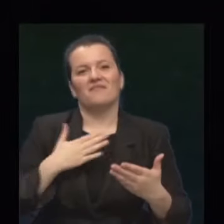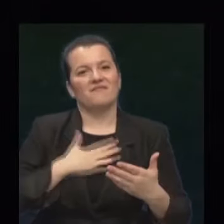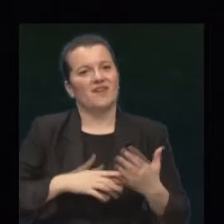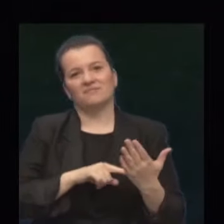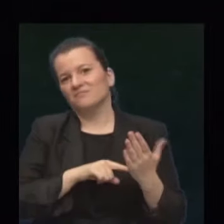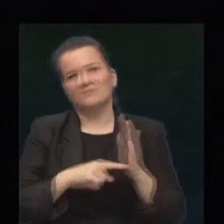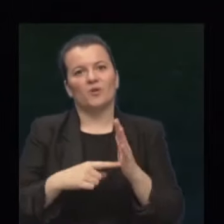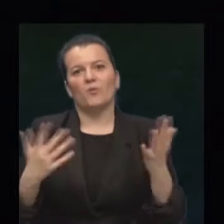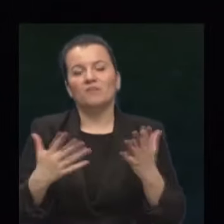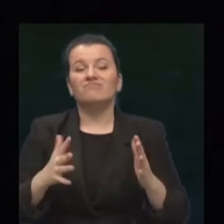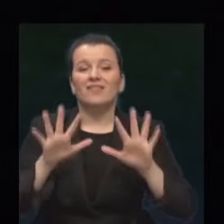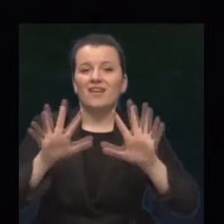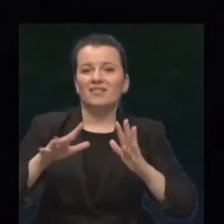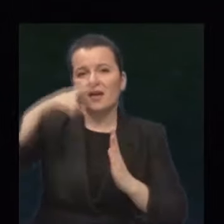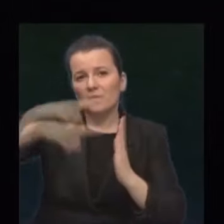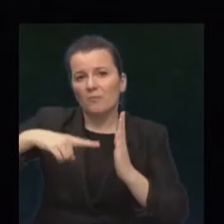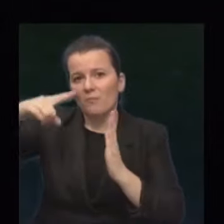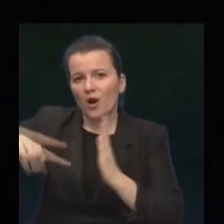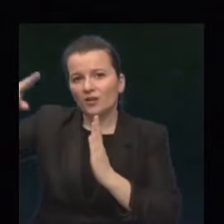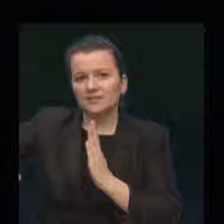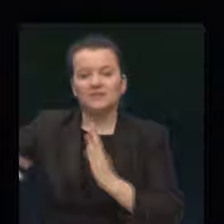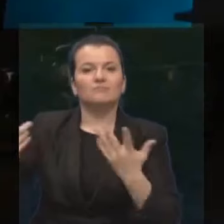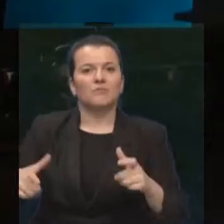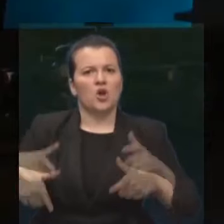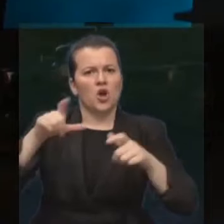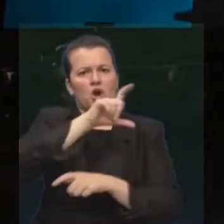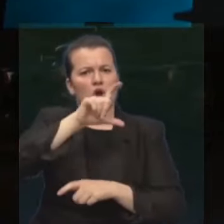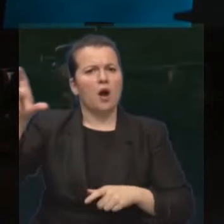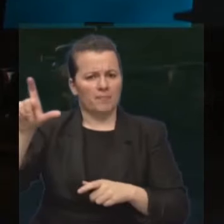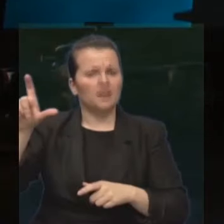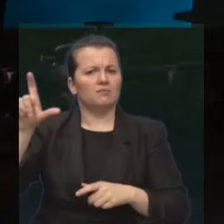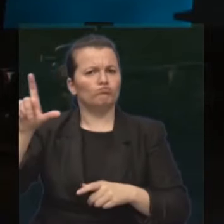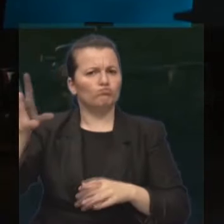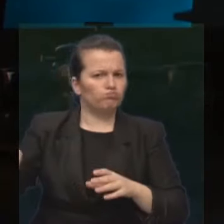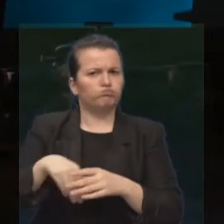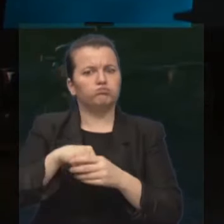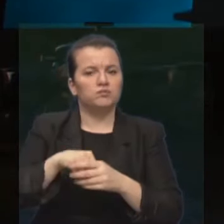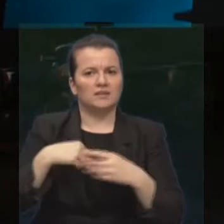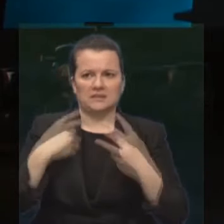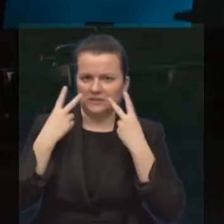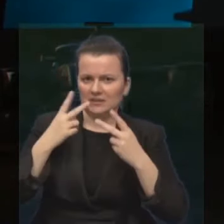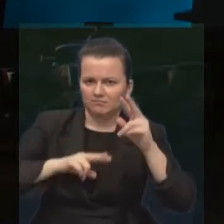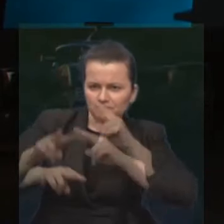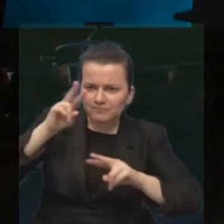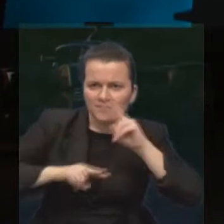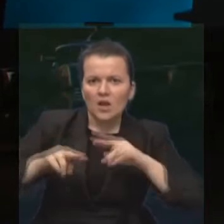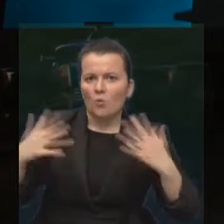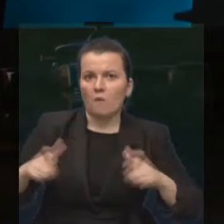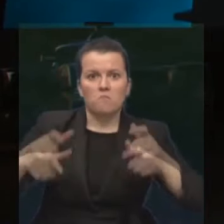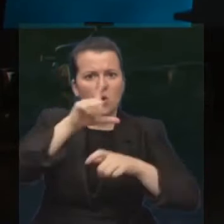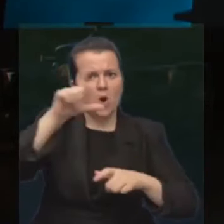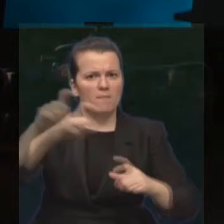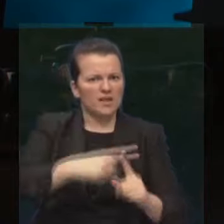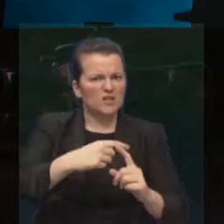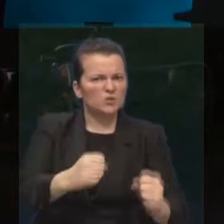10 months back in the company, I was able to assess both the company's strengths and weaknesses. We